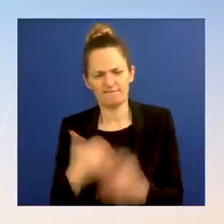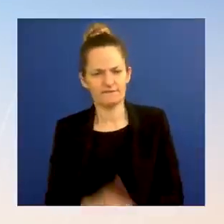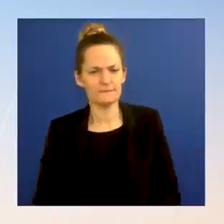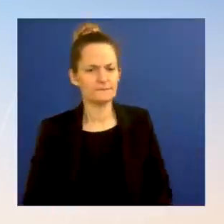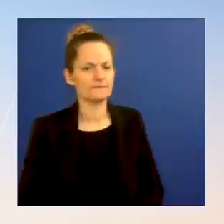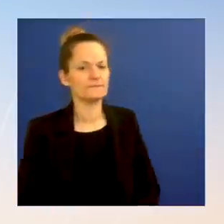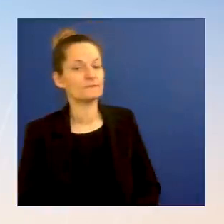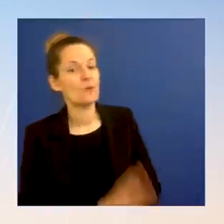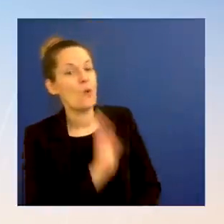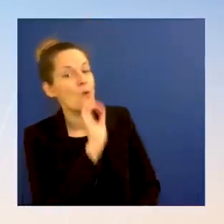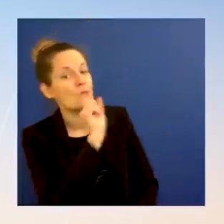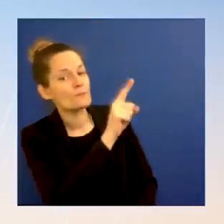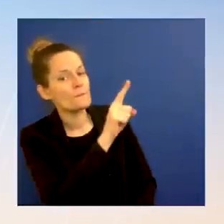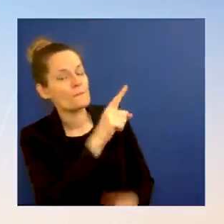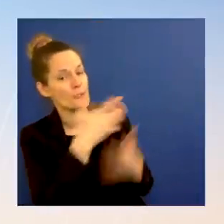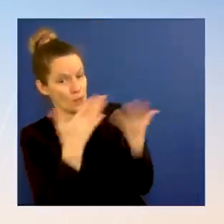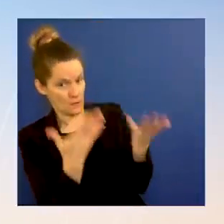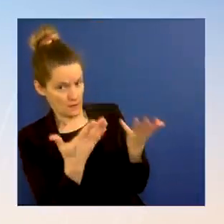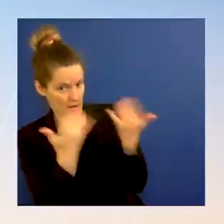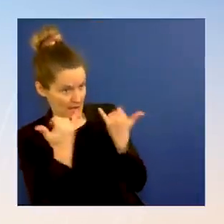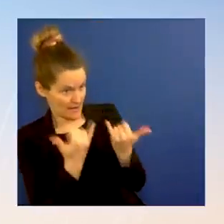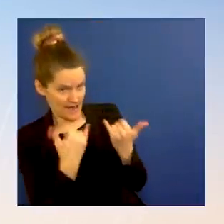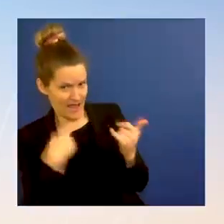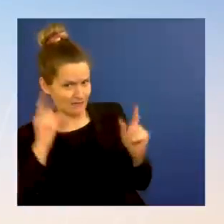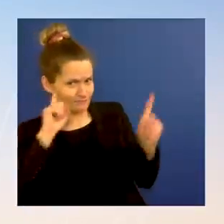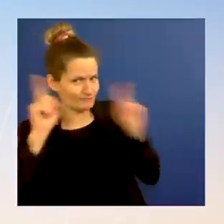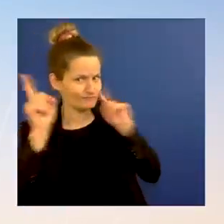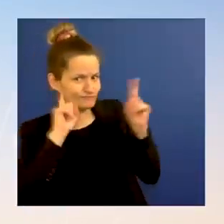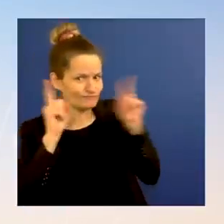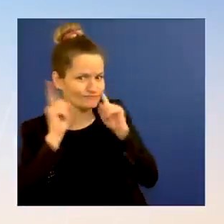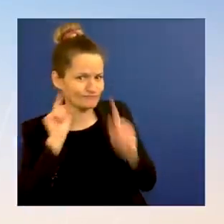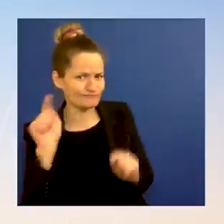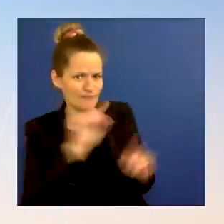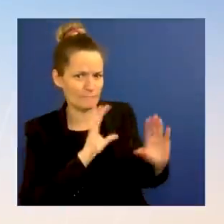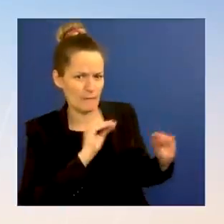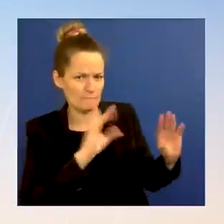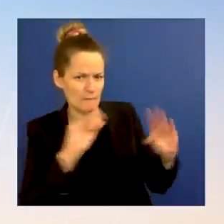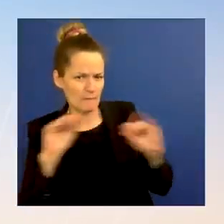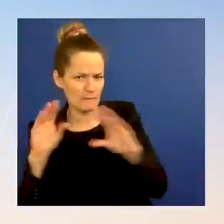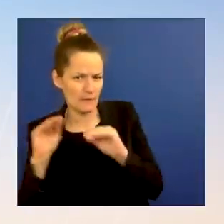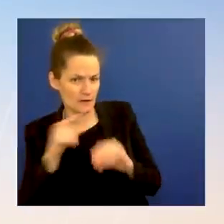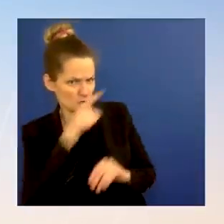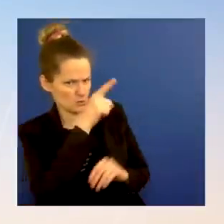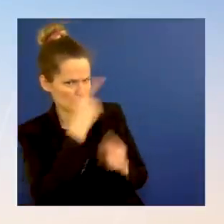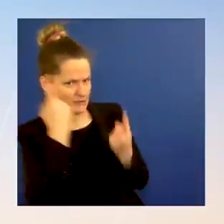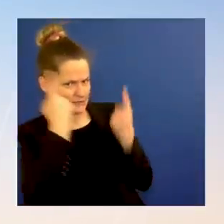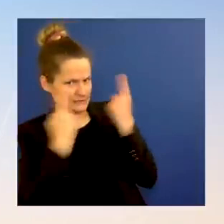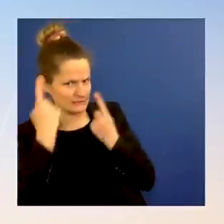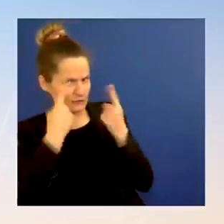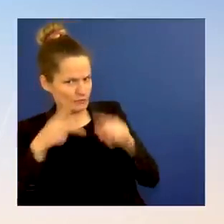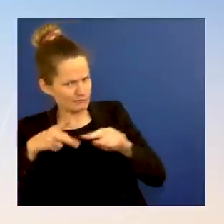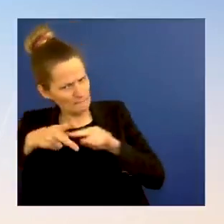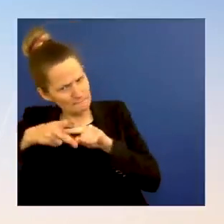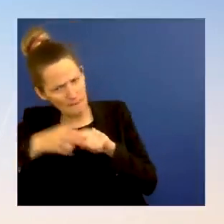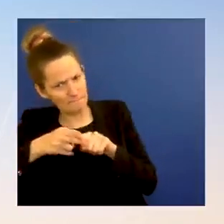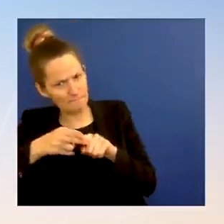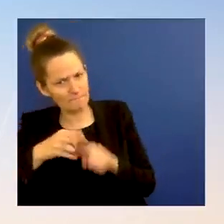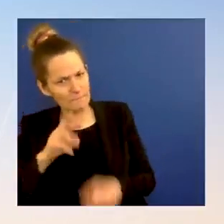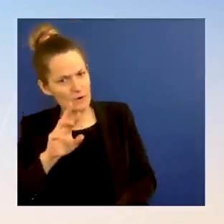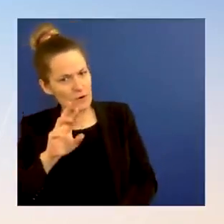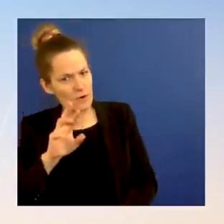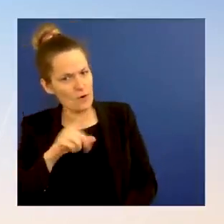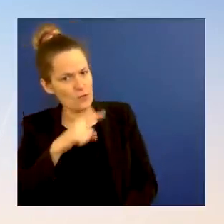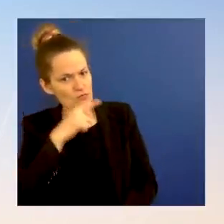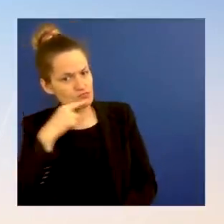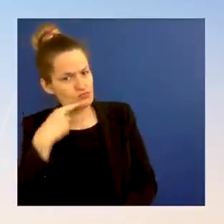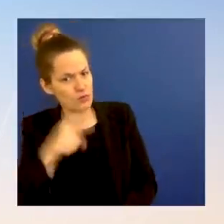it might be more targeted than that? So we are considering a range of options, but what's really essential is that we maintain a steady